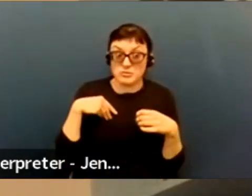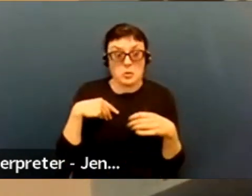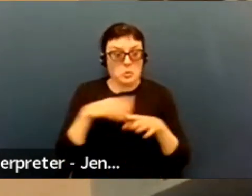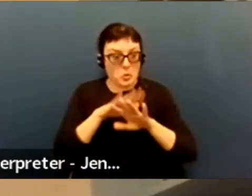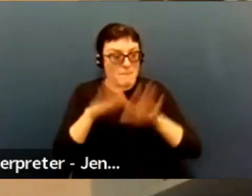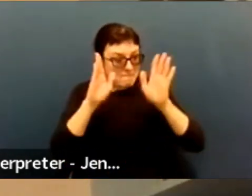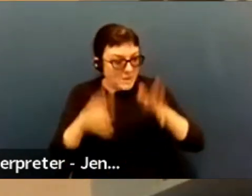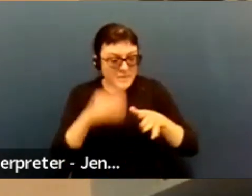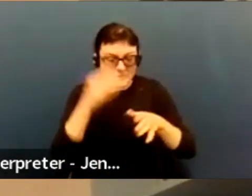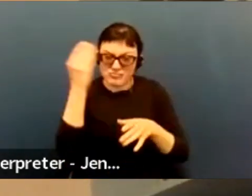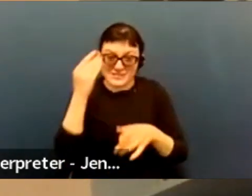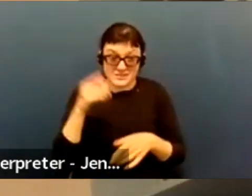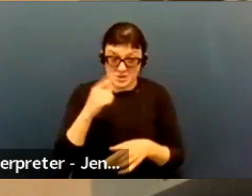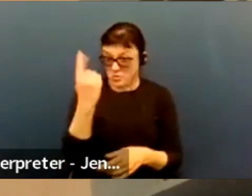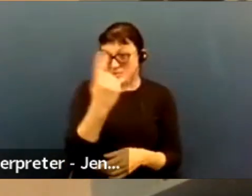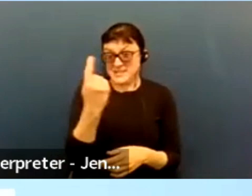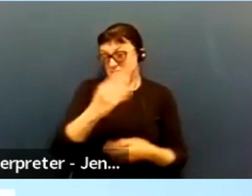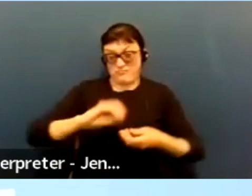Mm. So